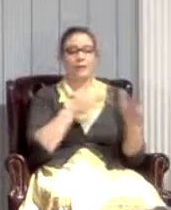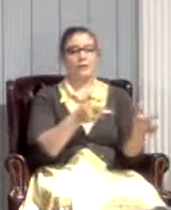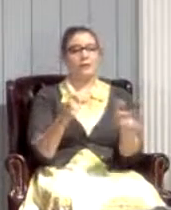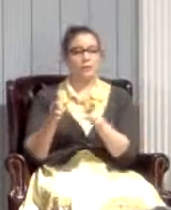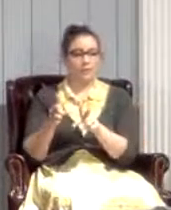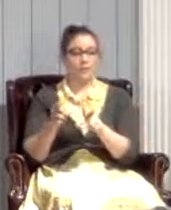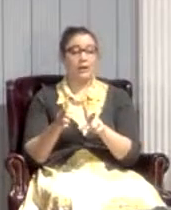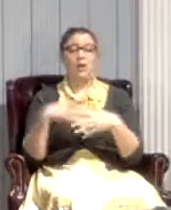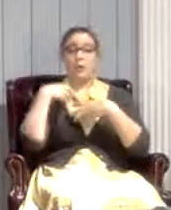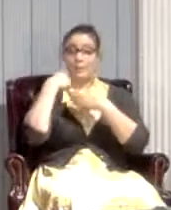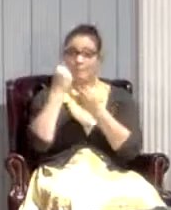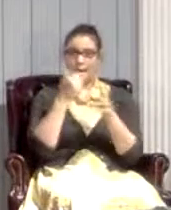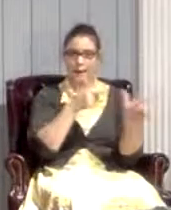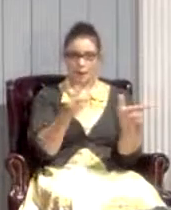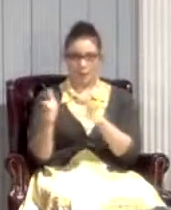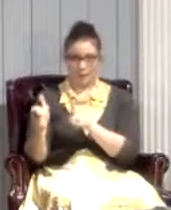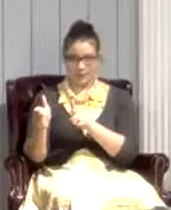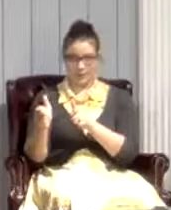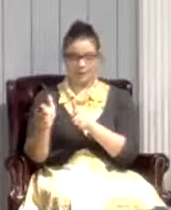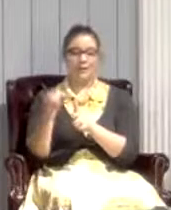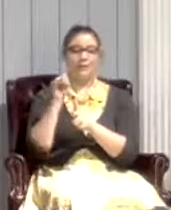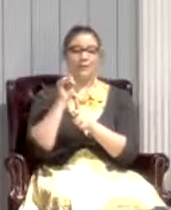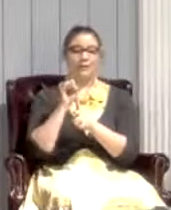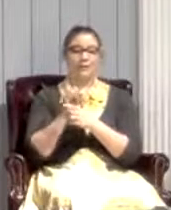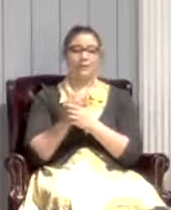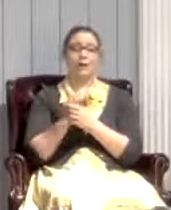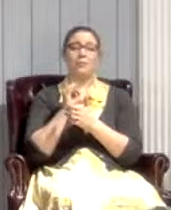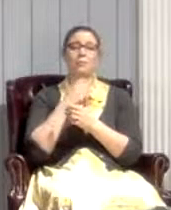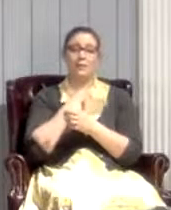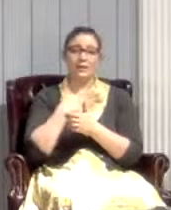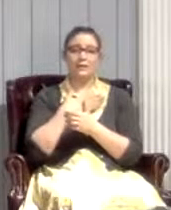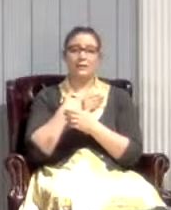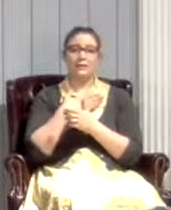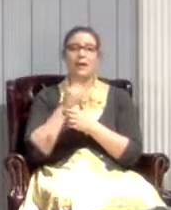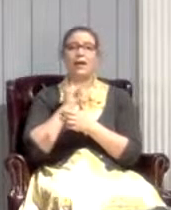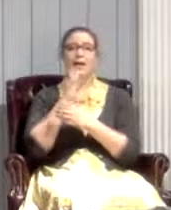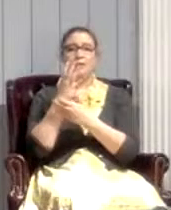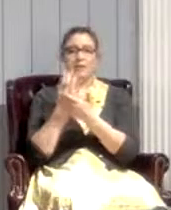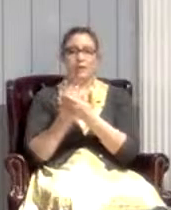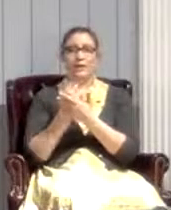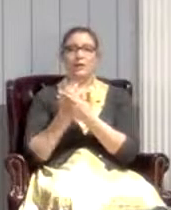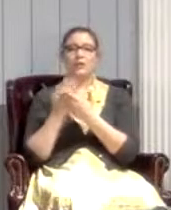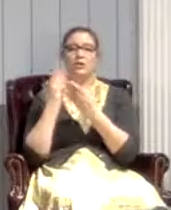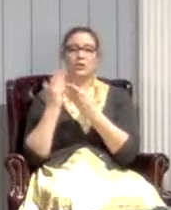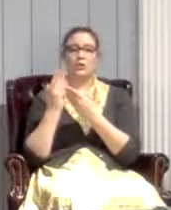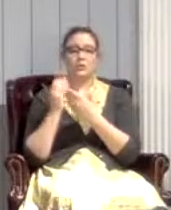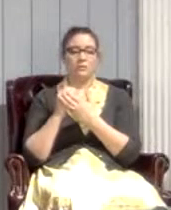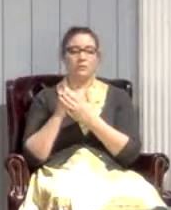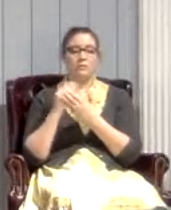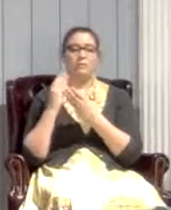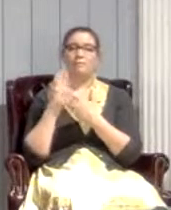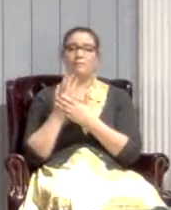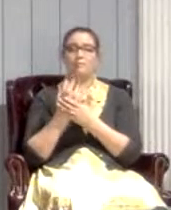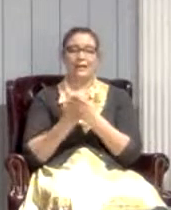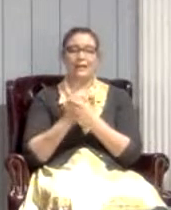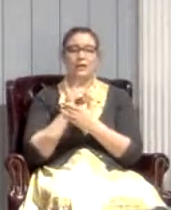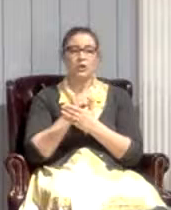are mighty weapons, and I'm begging you, repent. I don't want to use these